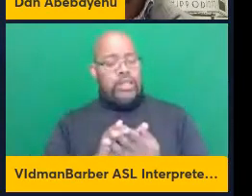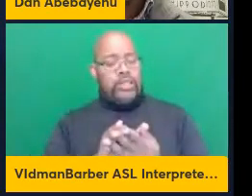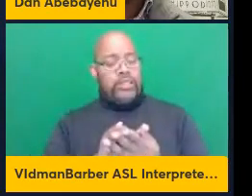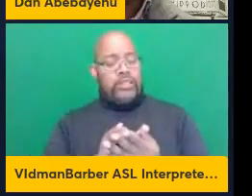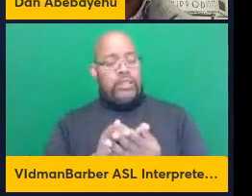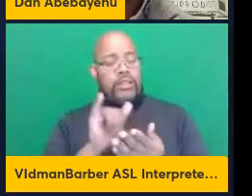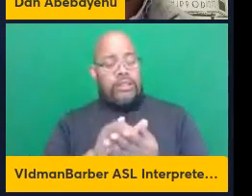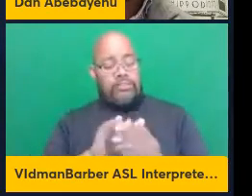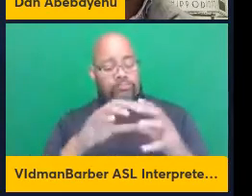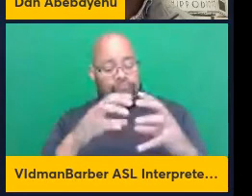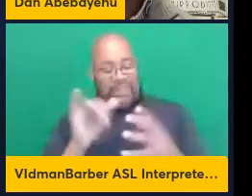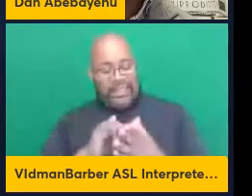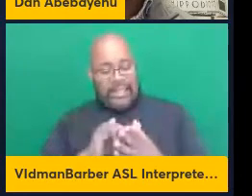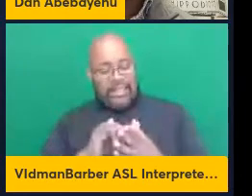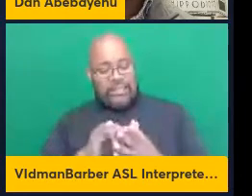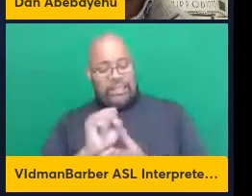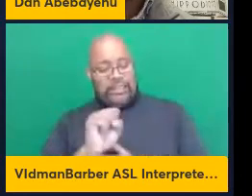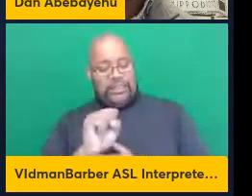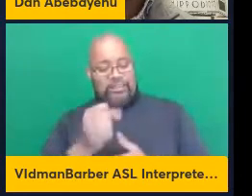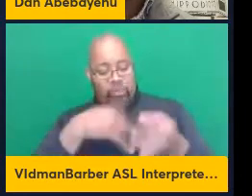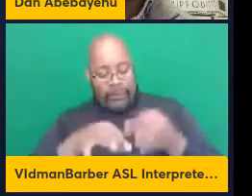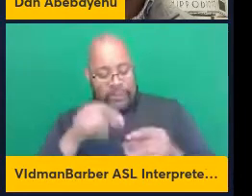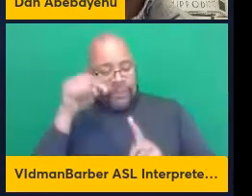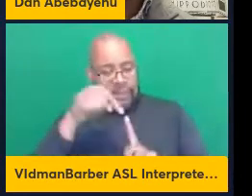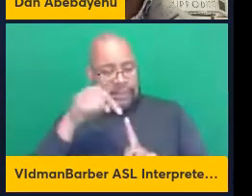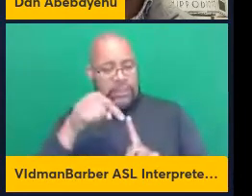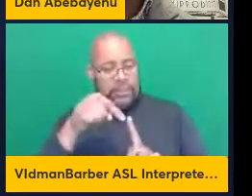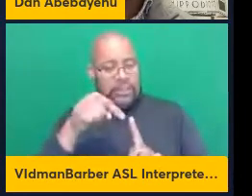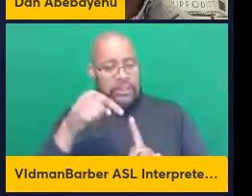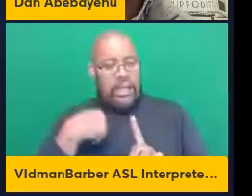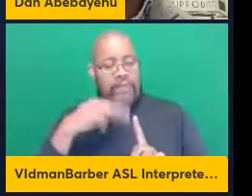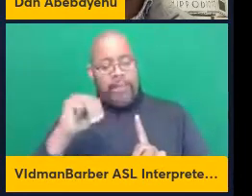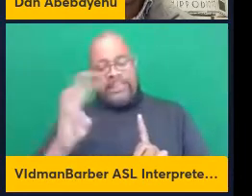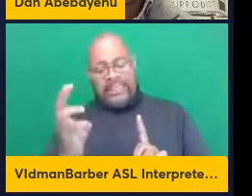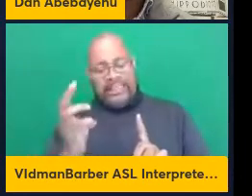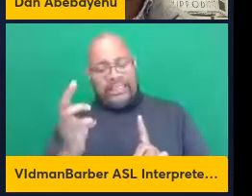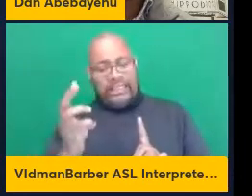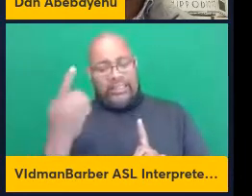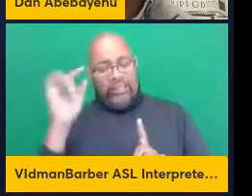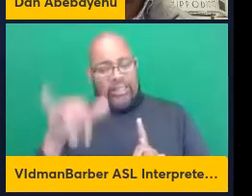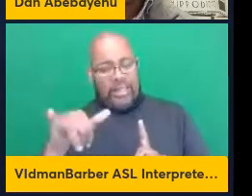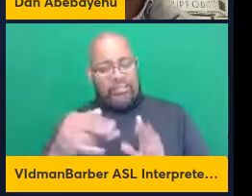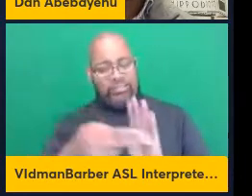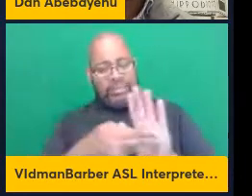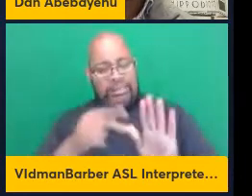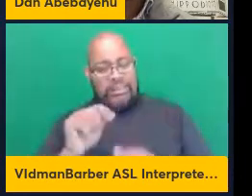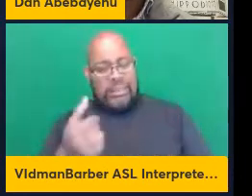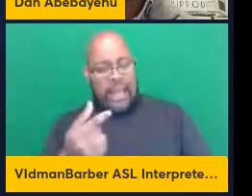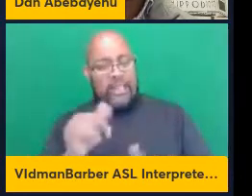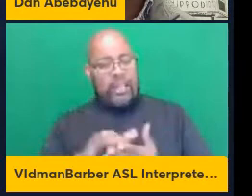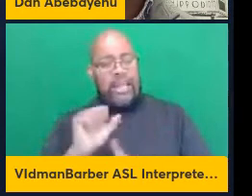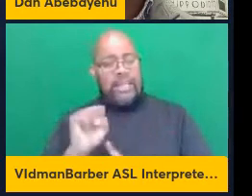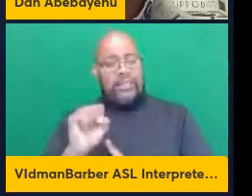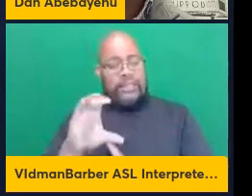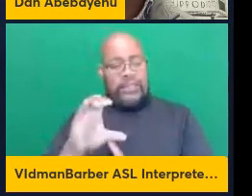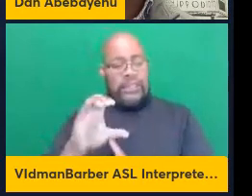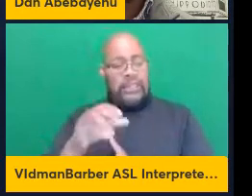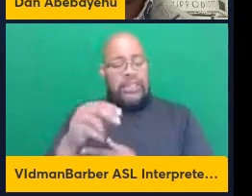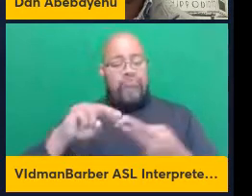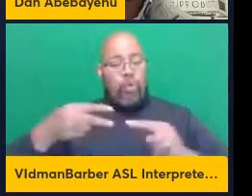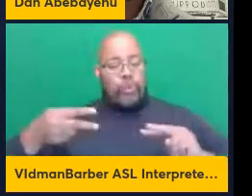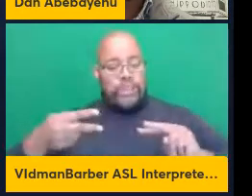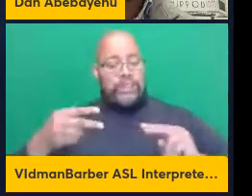as a surrogate. What we were able to do is that there's an M-citrine fluorophore that was tagged to the ASC protein that's